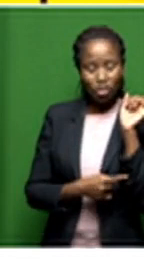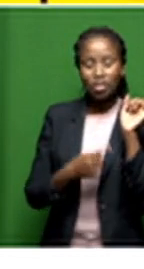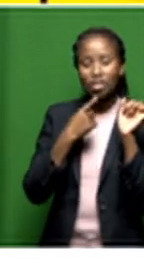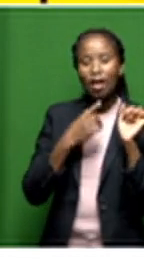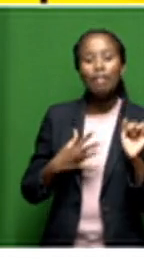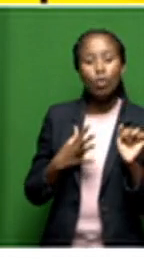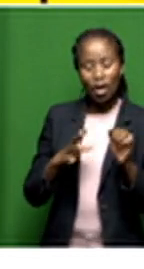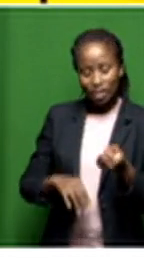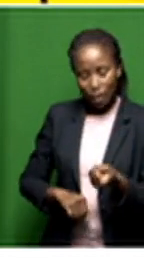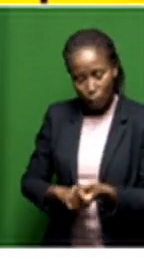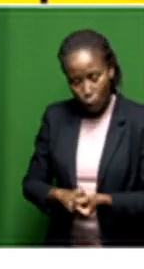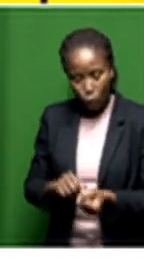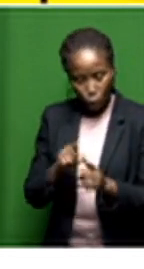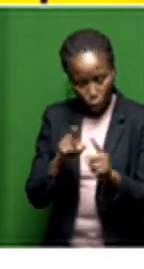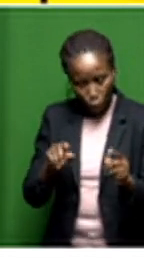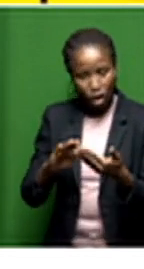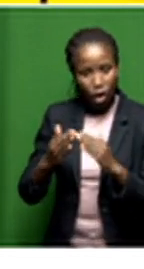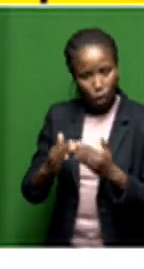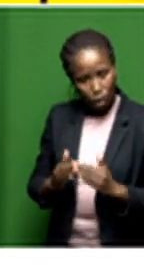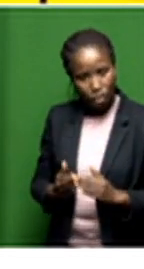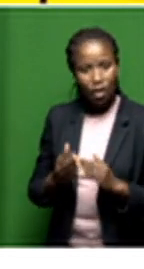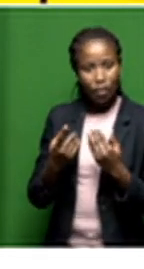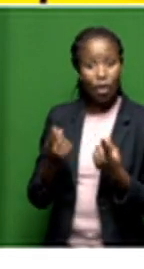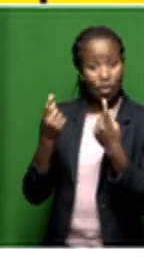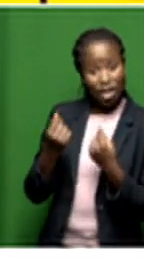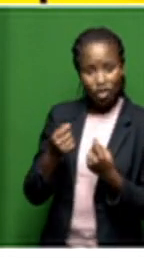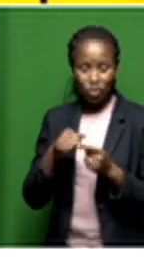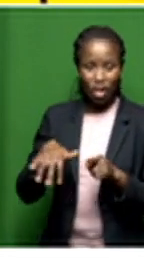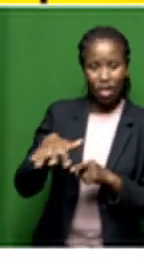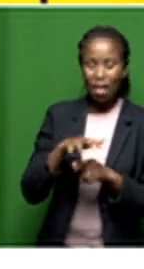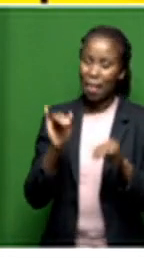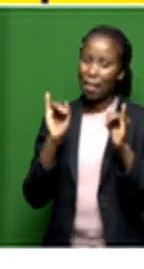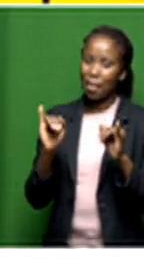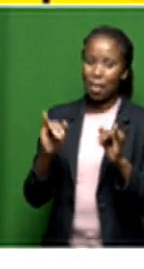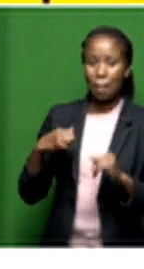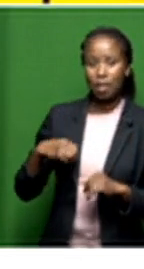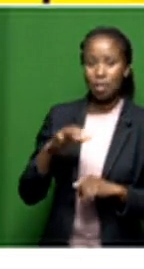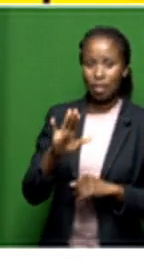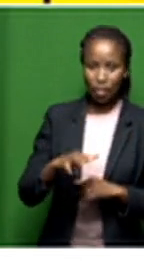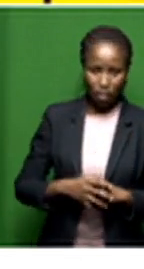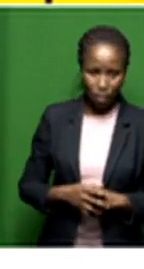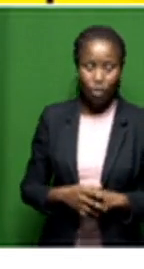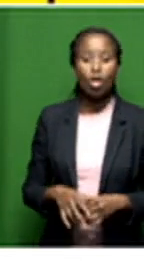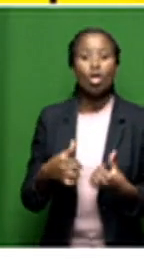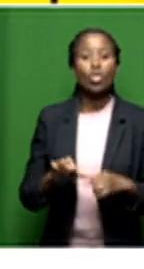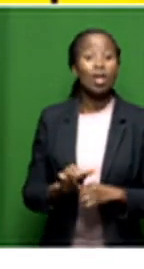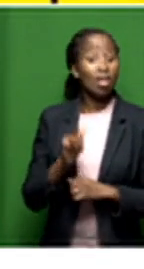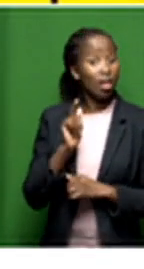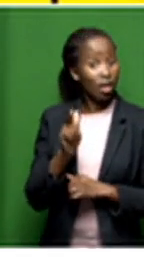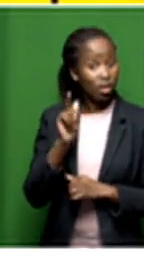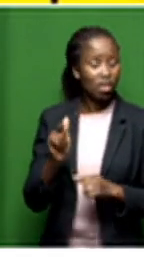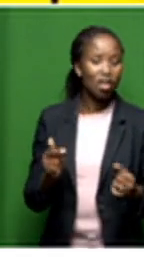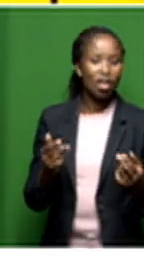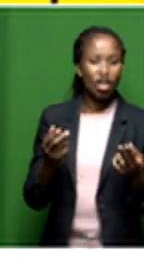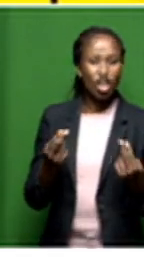support to improve the dire financial condition of the municipality. Now, later, a new team of